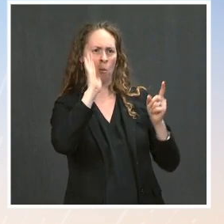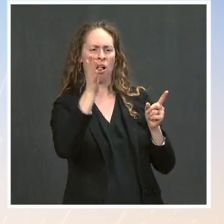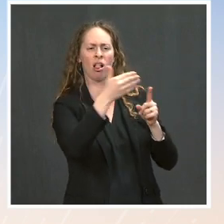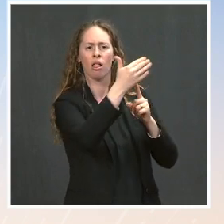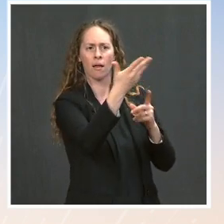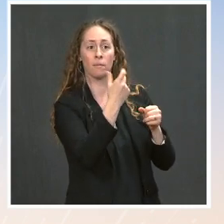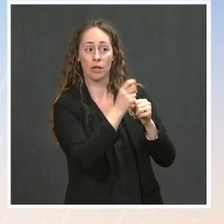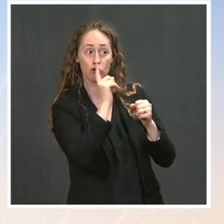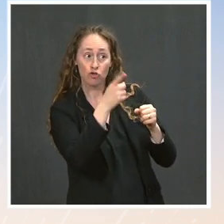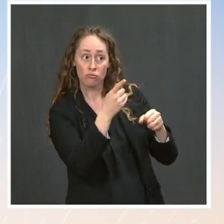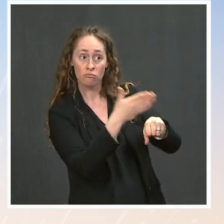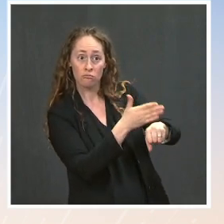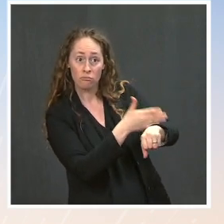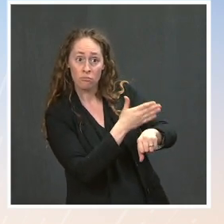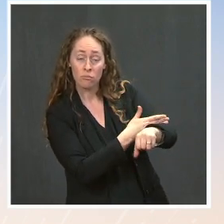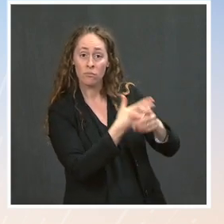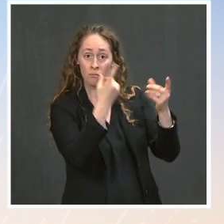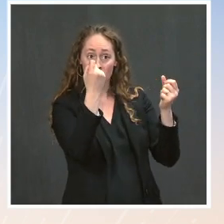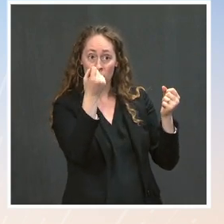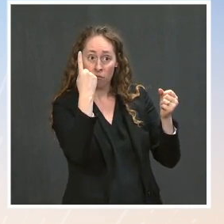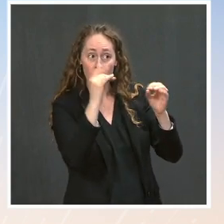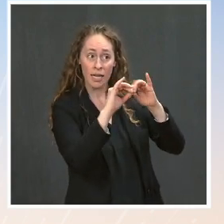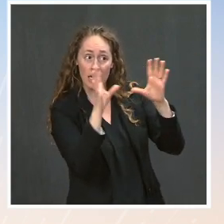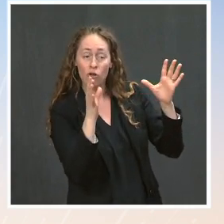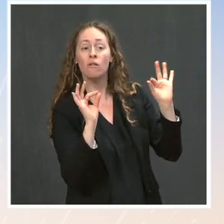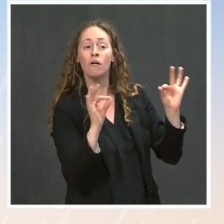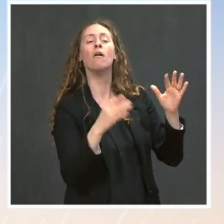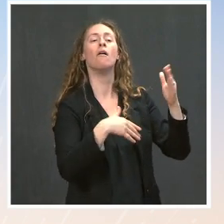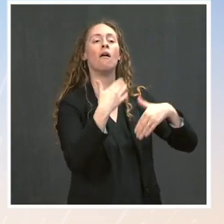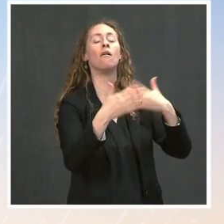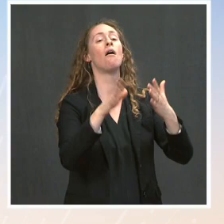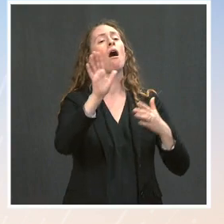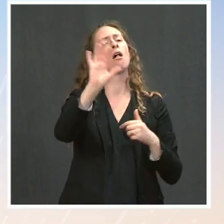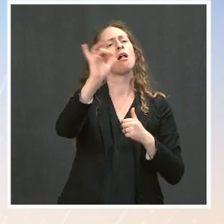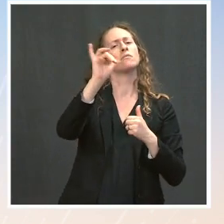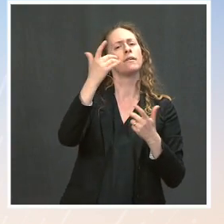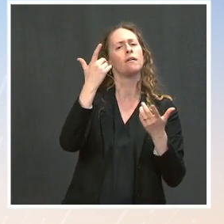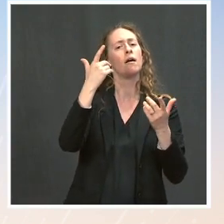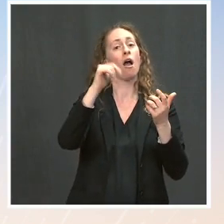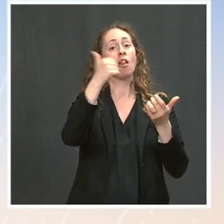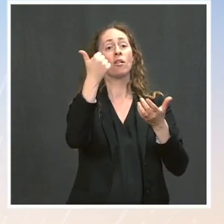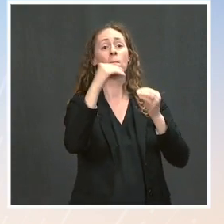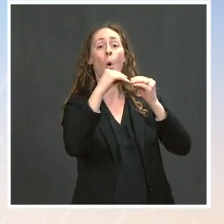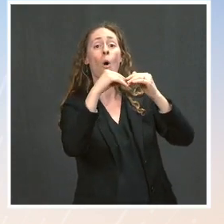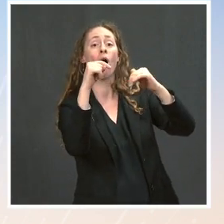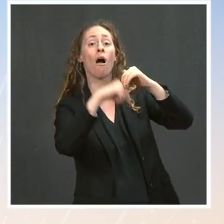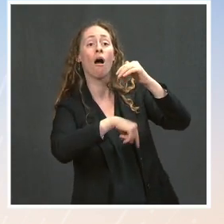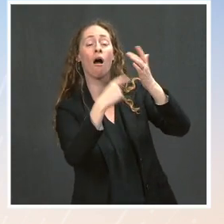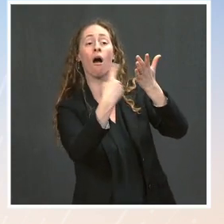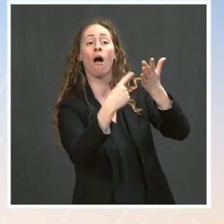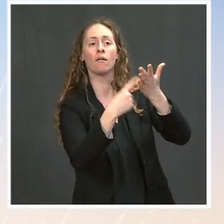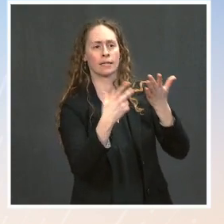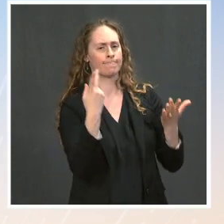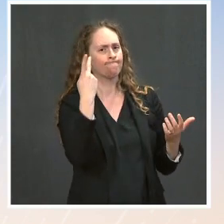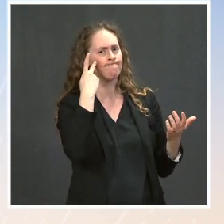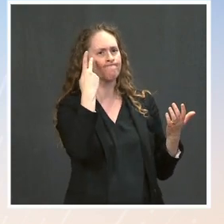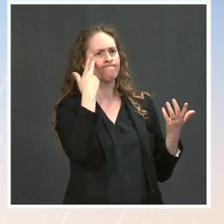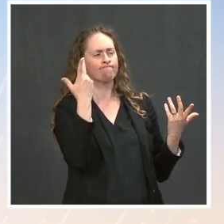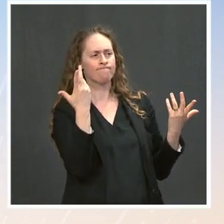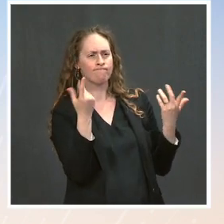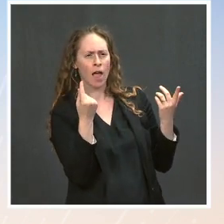made there. But in terms of other components of the discussion, I will see what we plan to read out from those